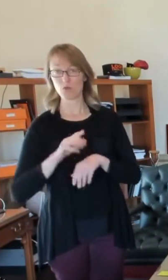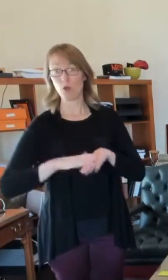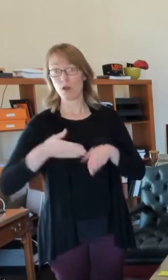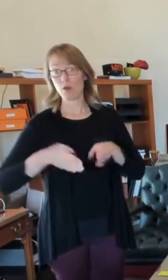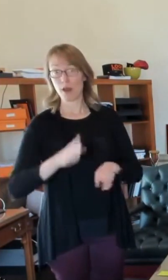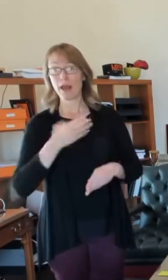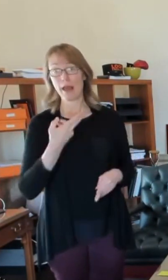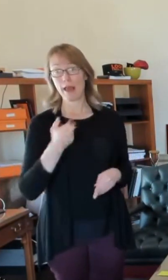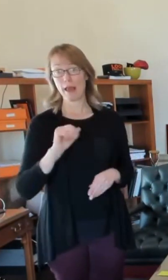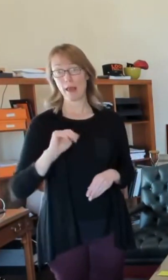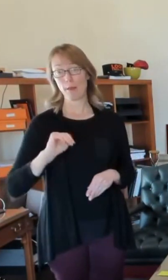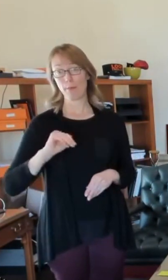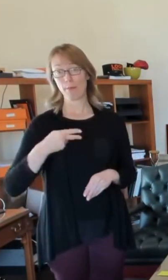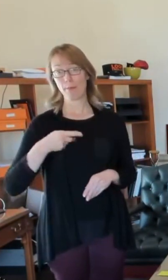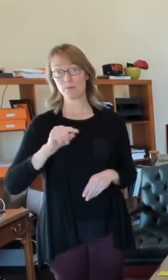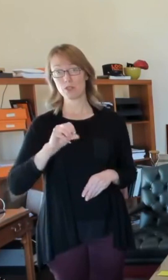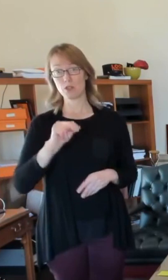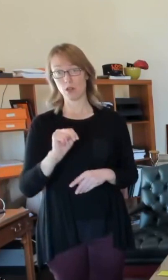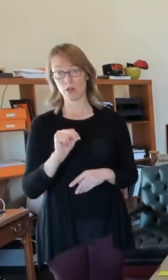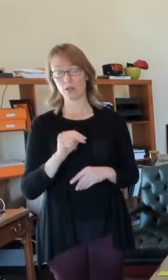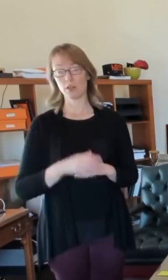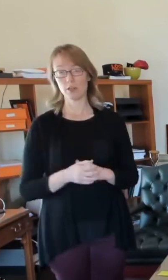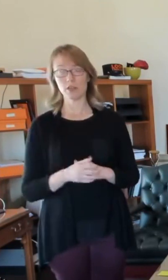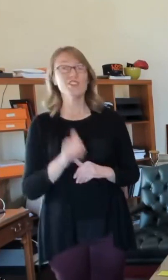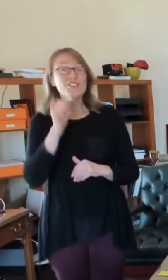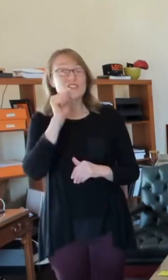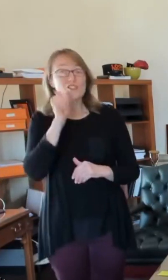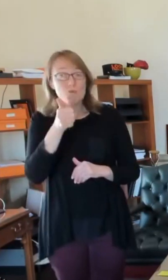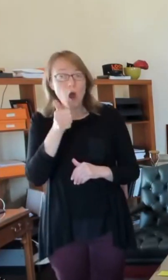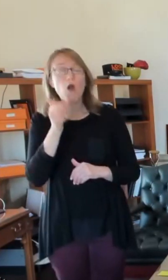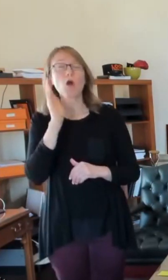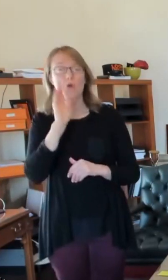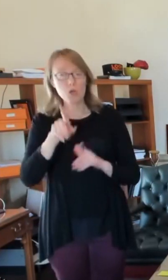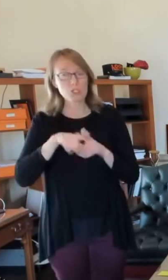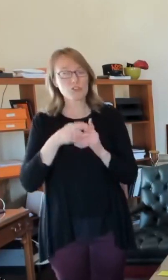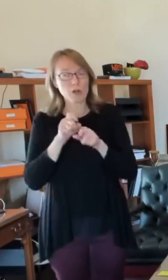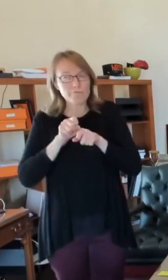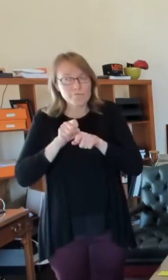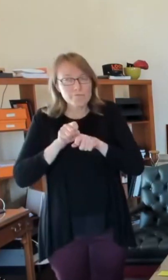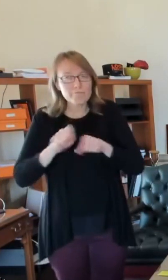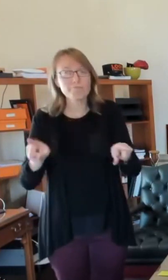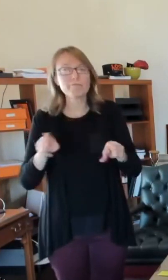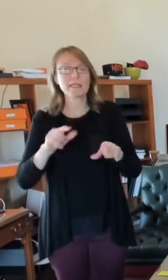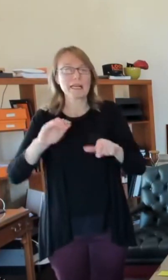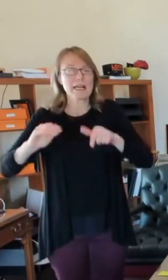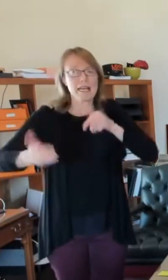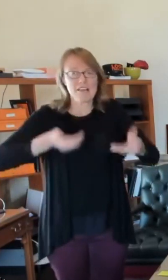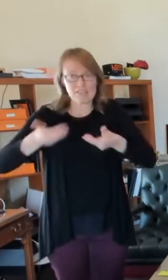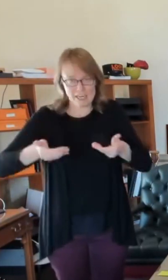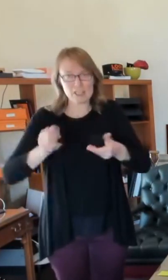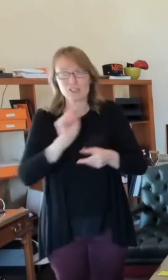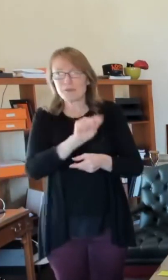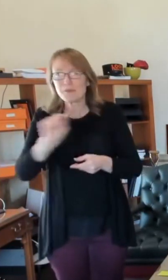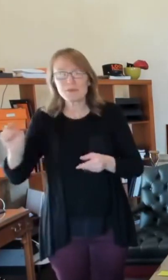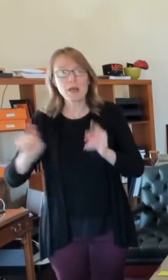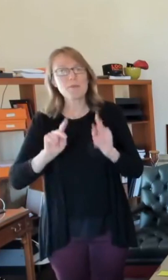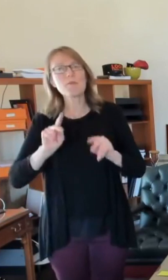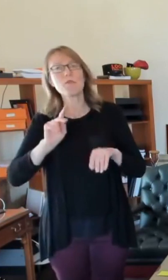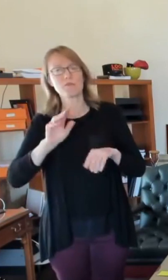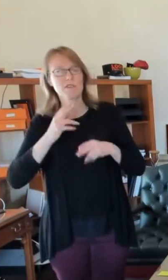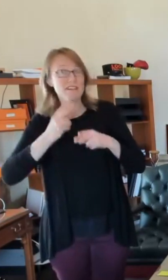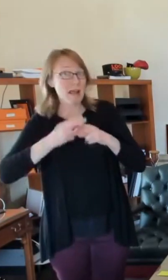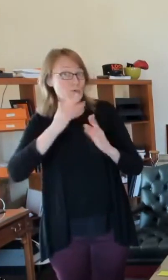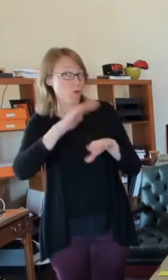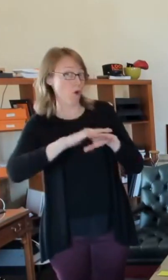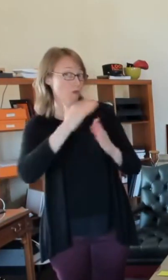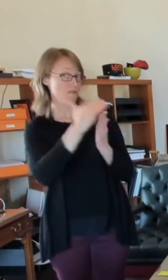Tomorrow, sometime during the day tomorrow, invitations will be going out to individuals on our registration list